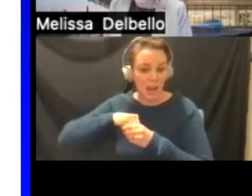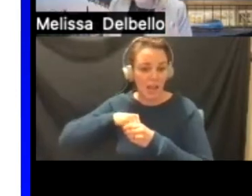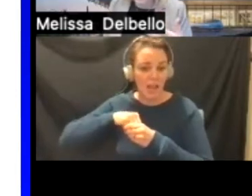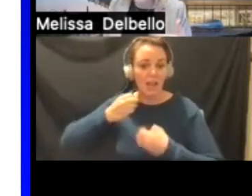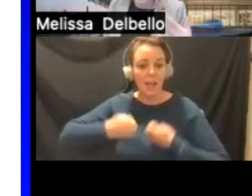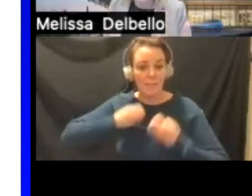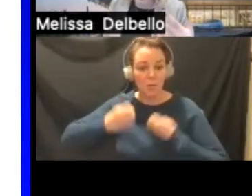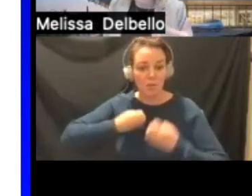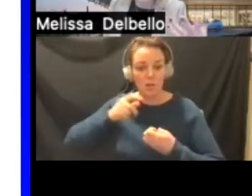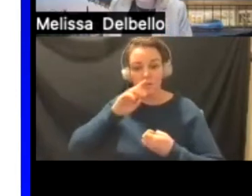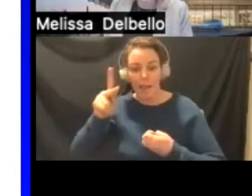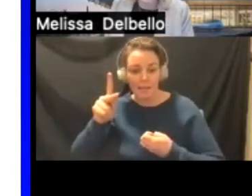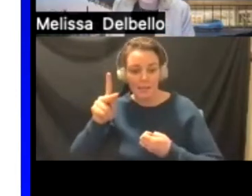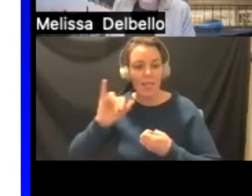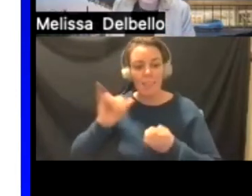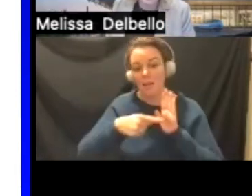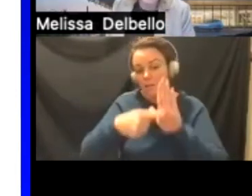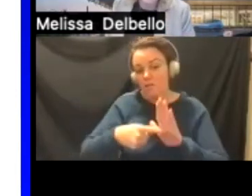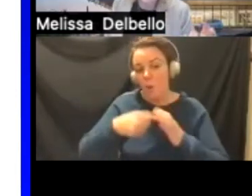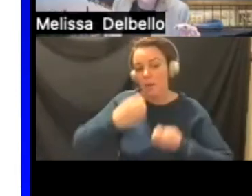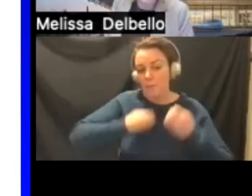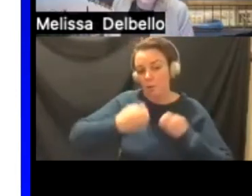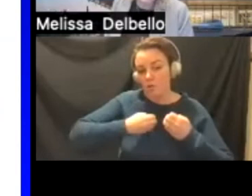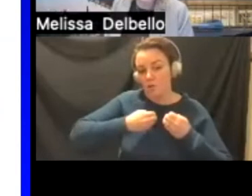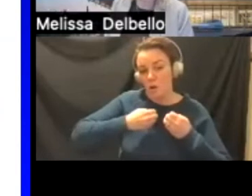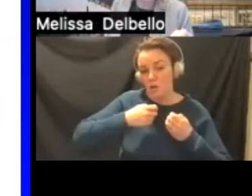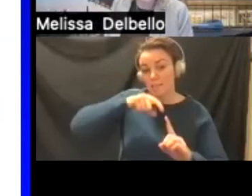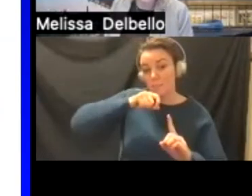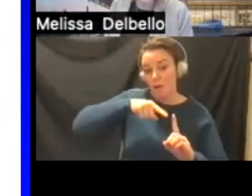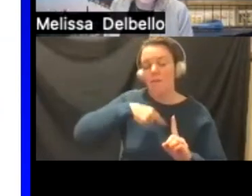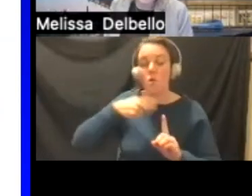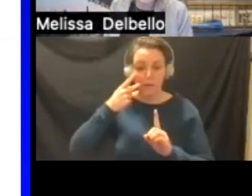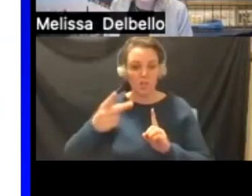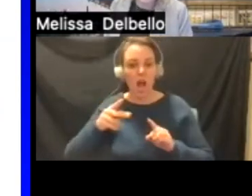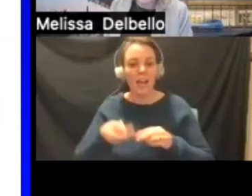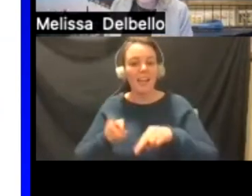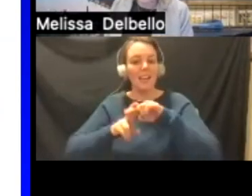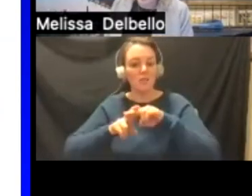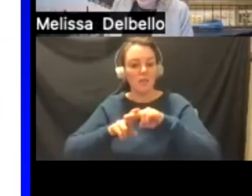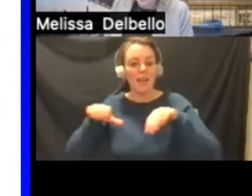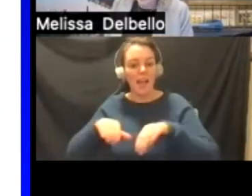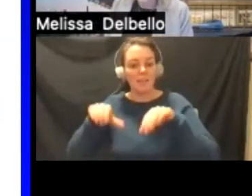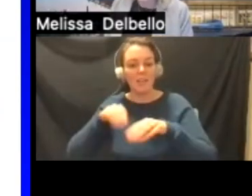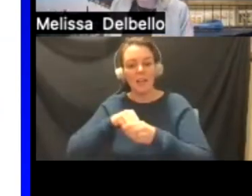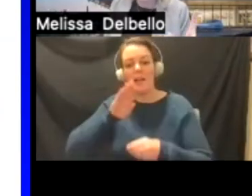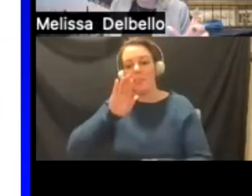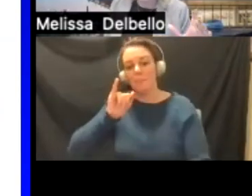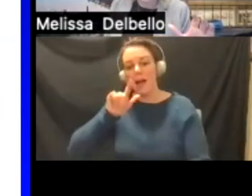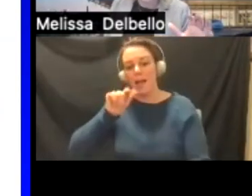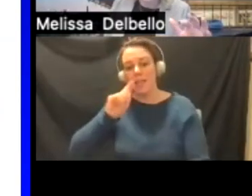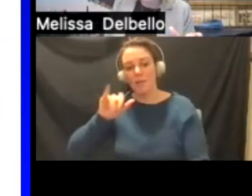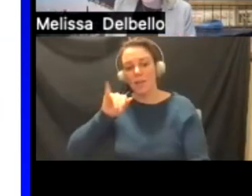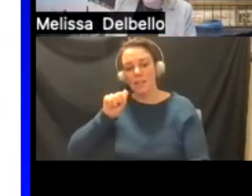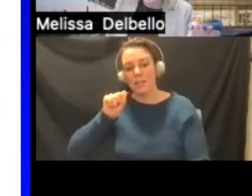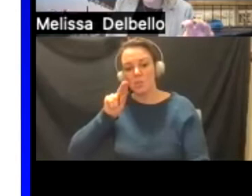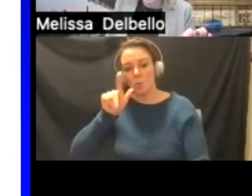emotional task, like showing emotional stimuli. We saw an increased activation in the bilateral insula,